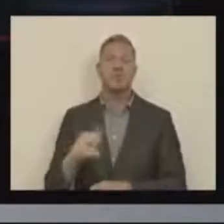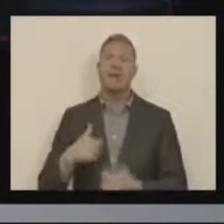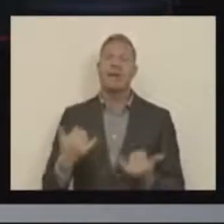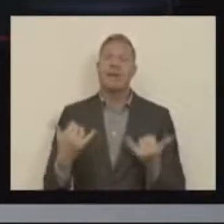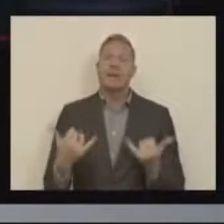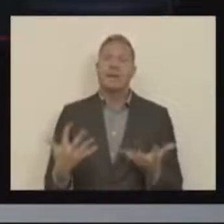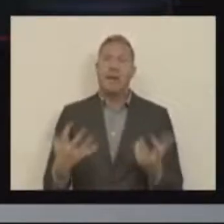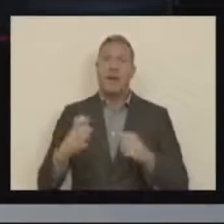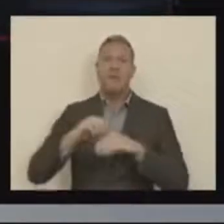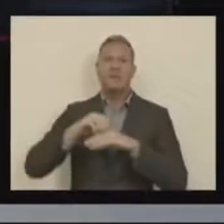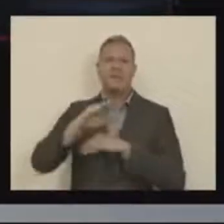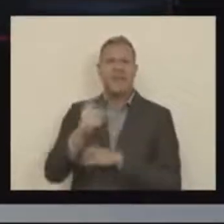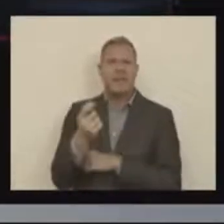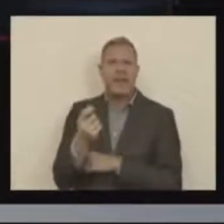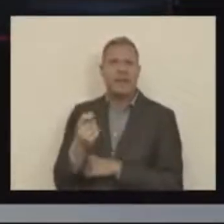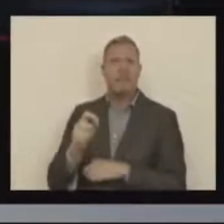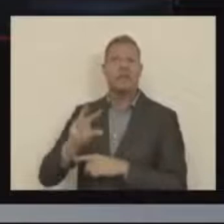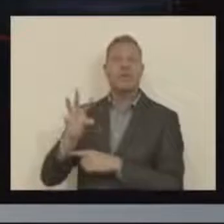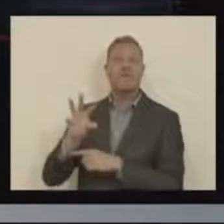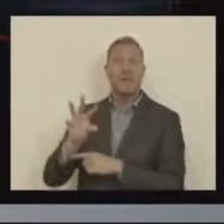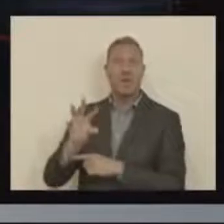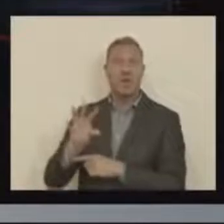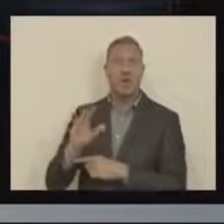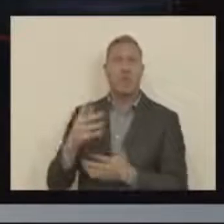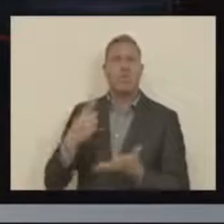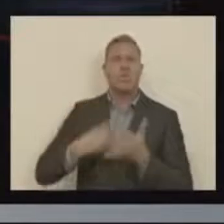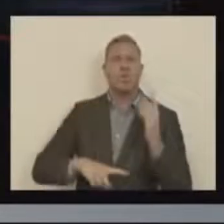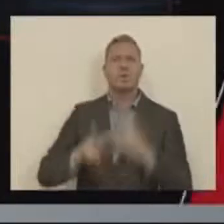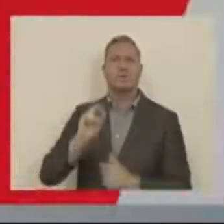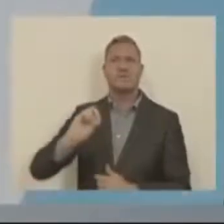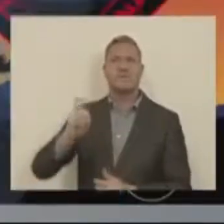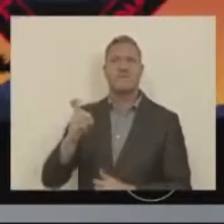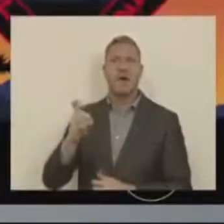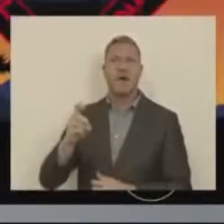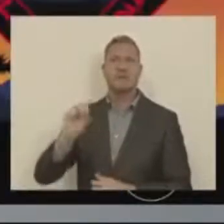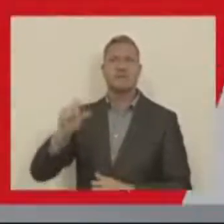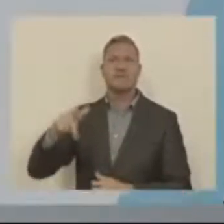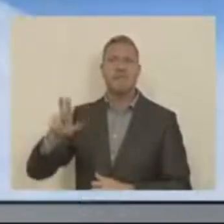bit of insight on who we are at Vox Space and Virgin Orbit.